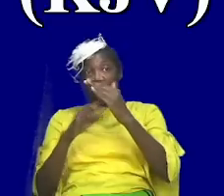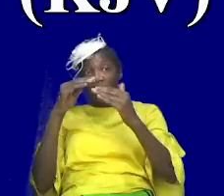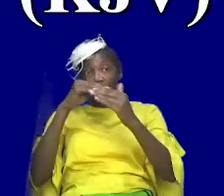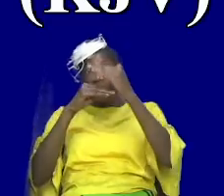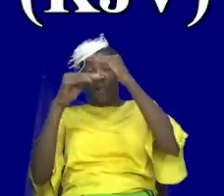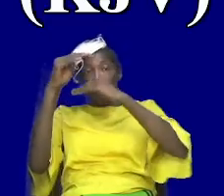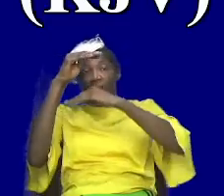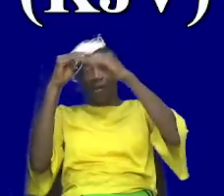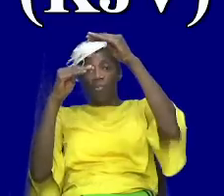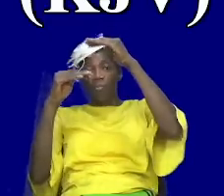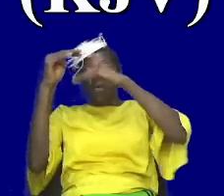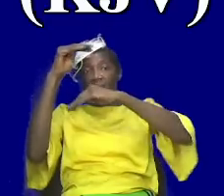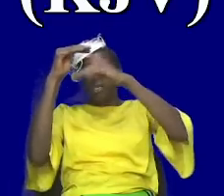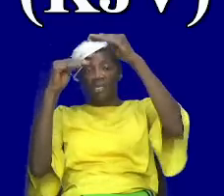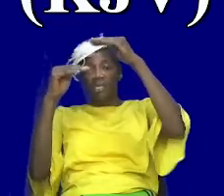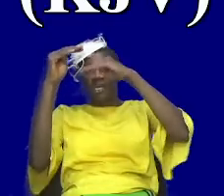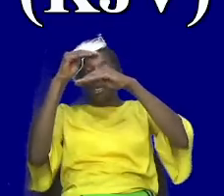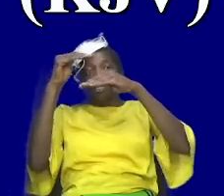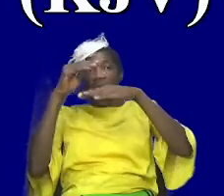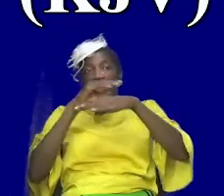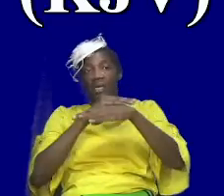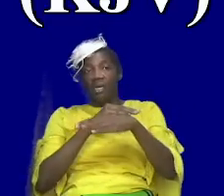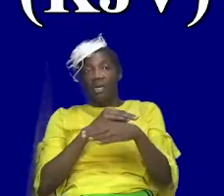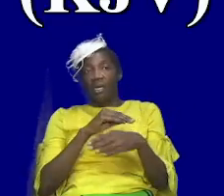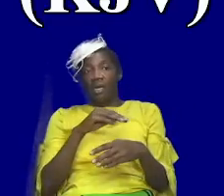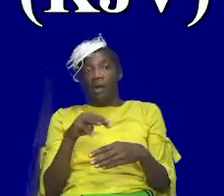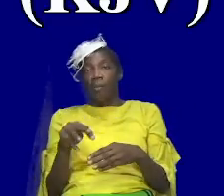is what they call straw.